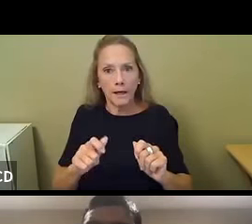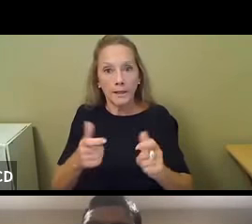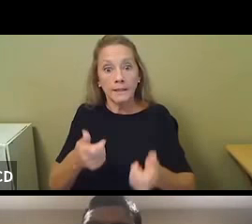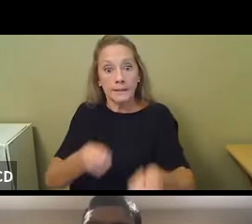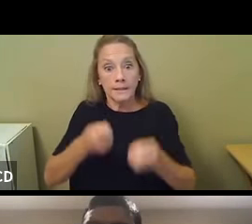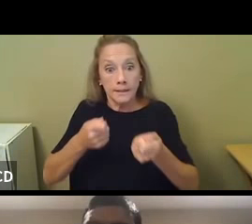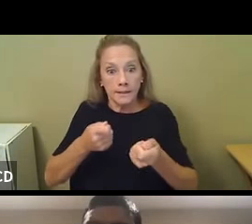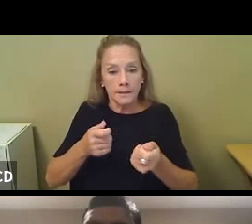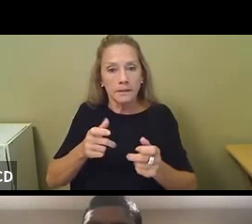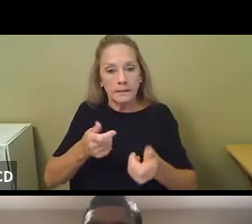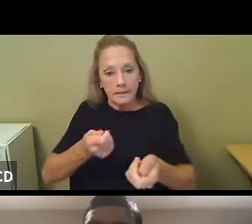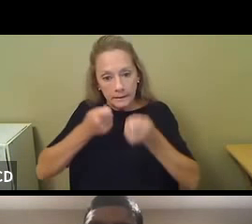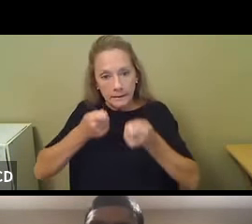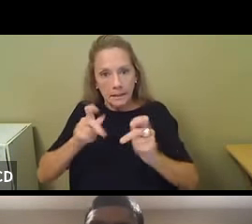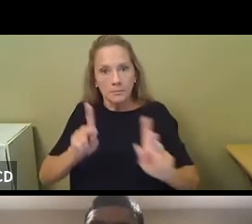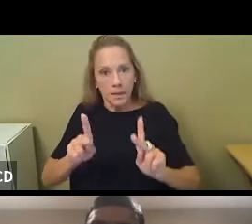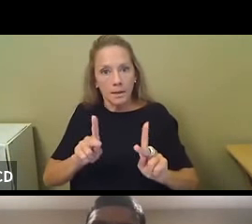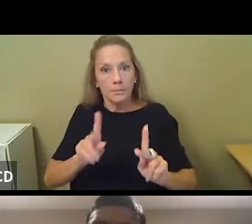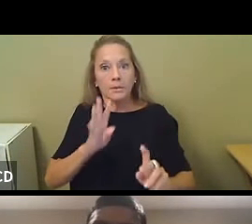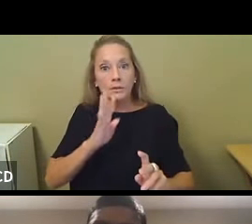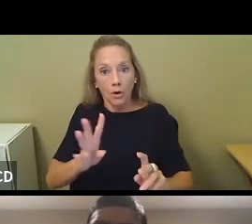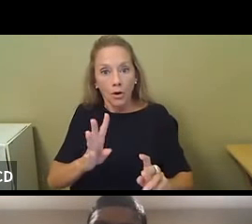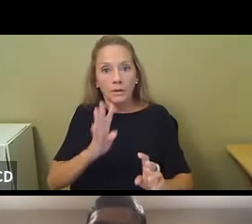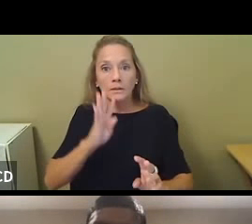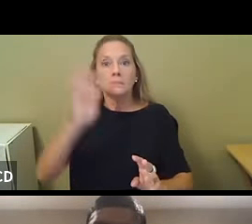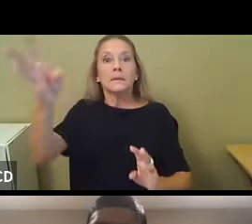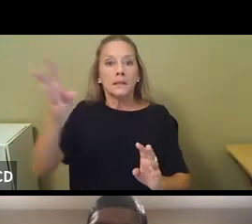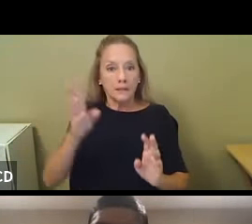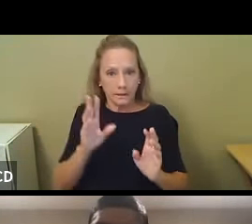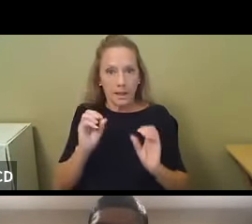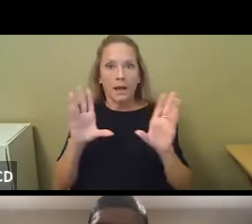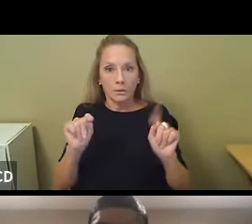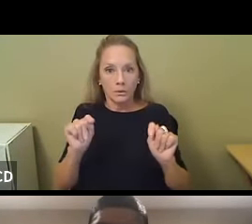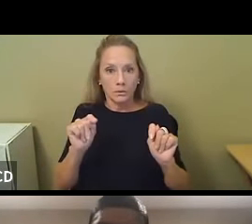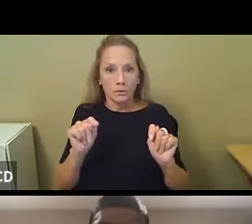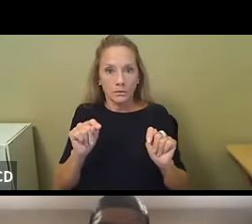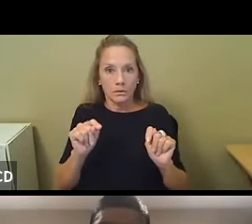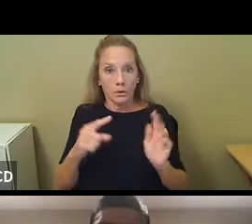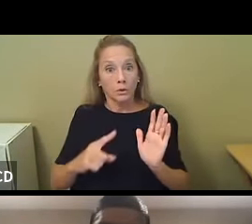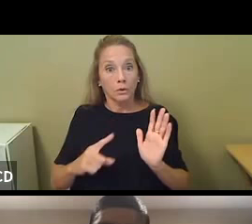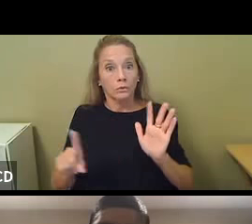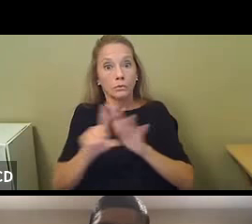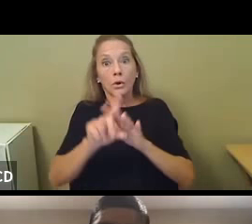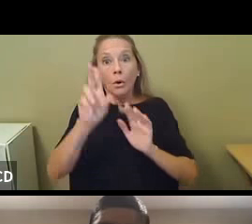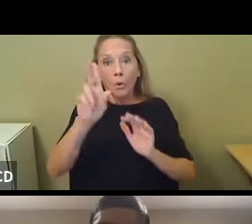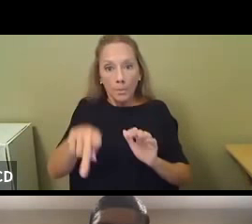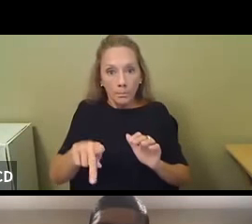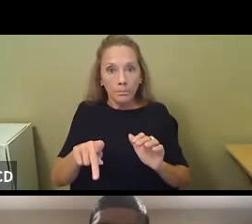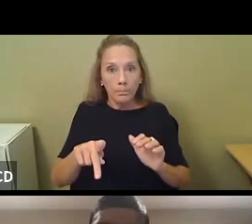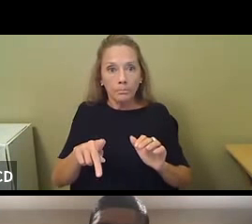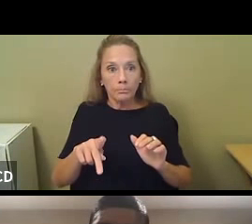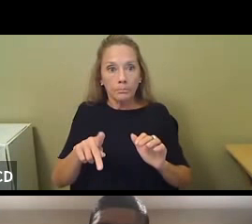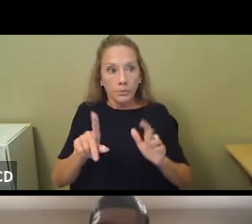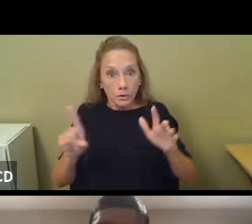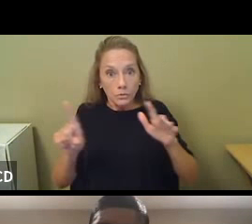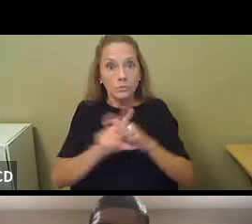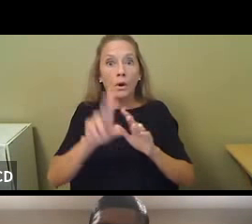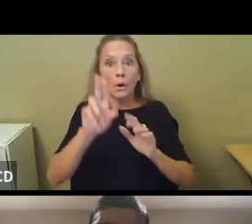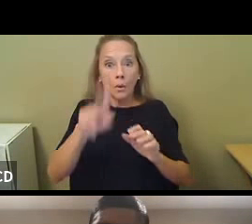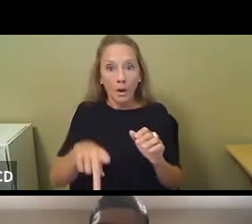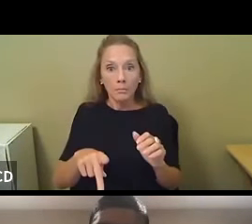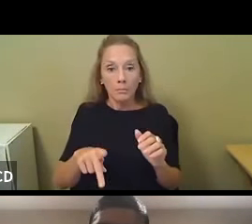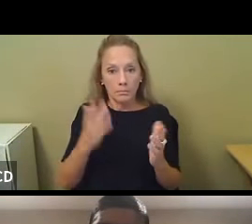to talk, to speak out, to show up at meetings, because that doesn't always